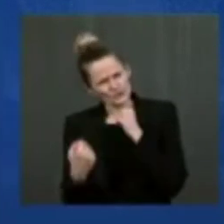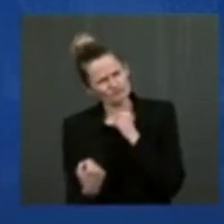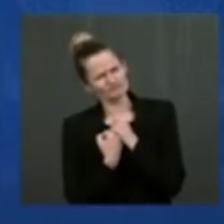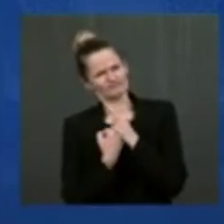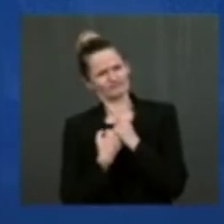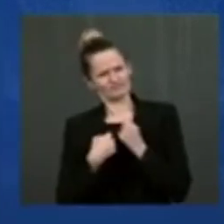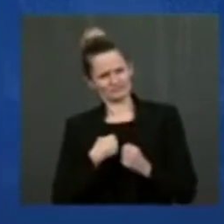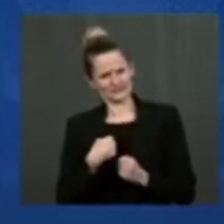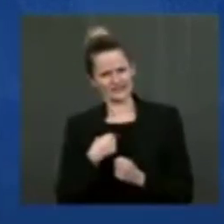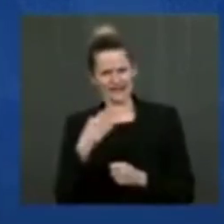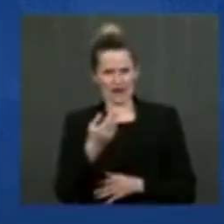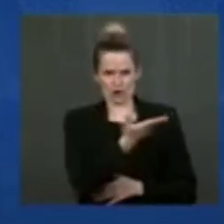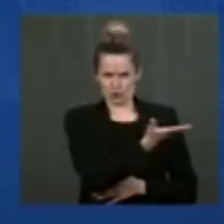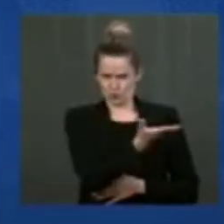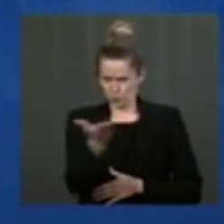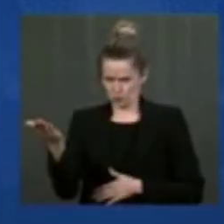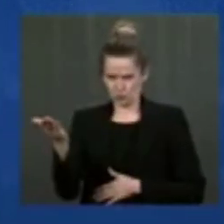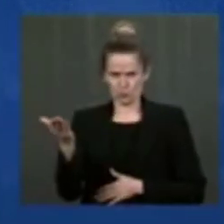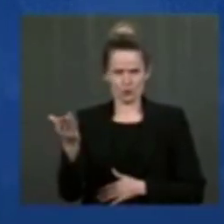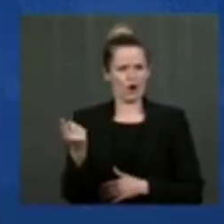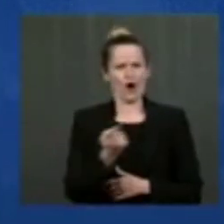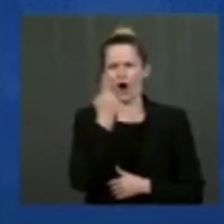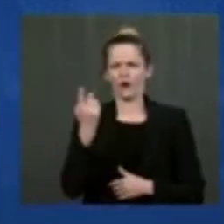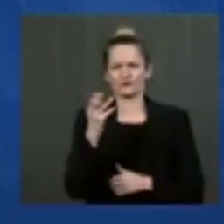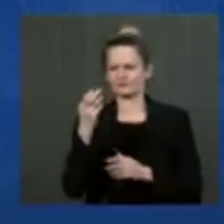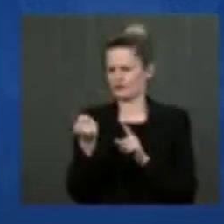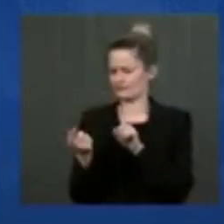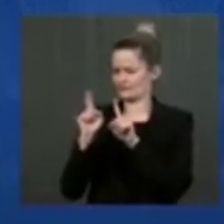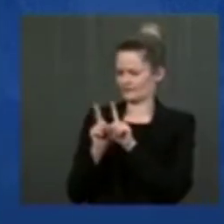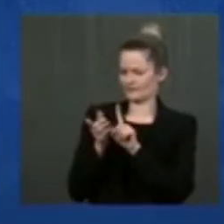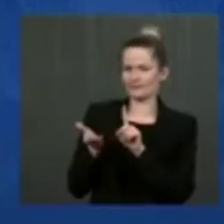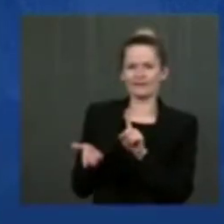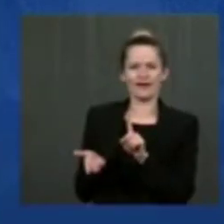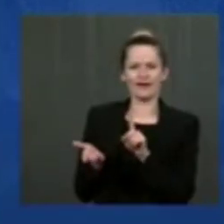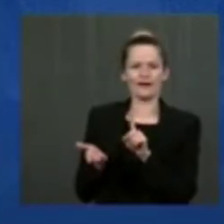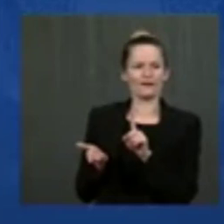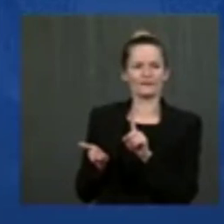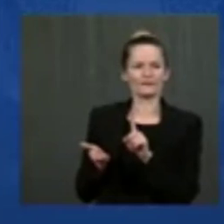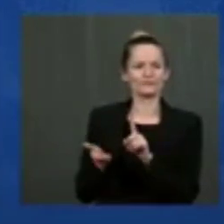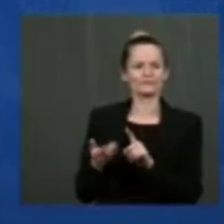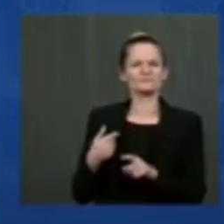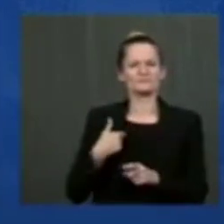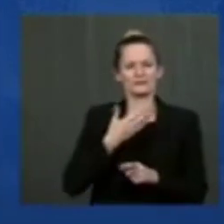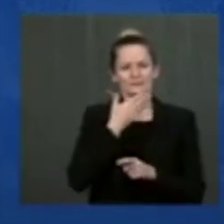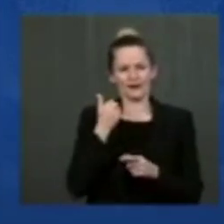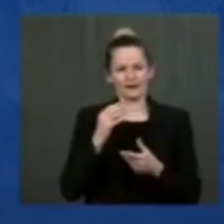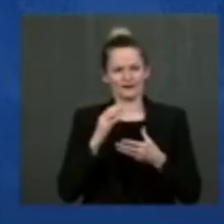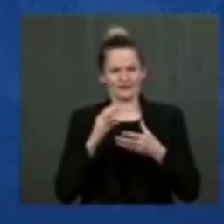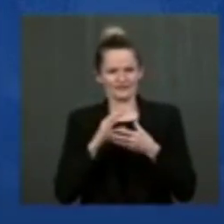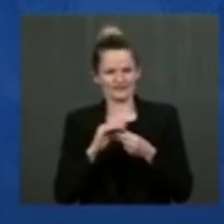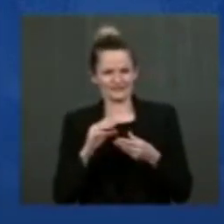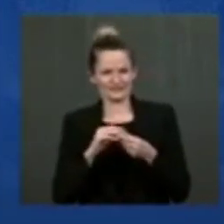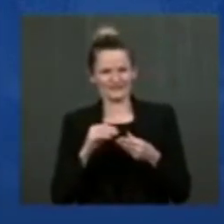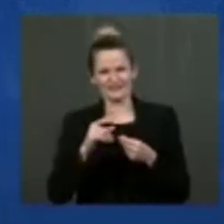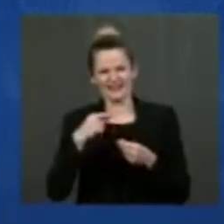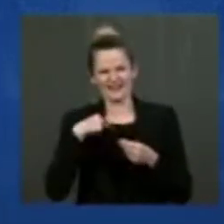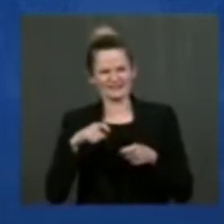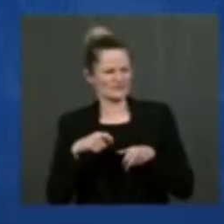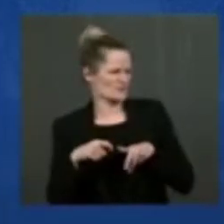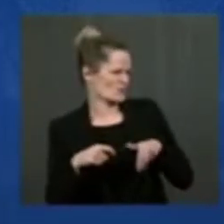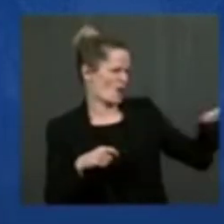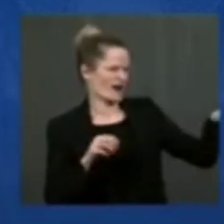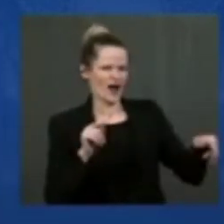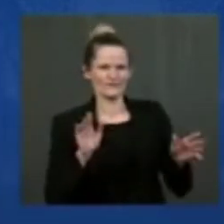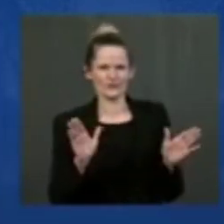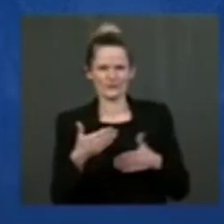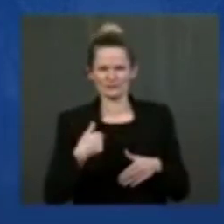you've always been there. Now, I'm supposed to stop and walk out of the room here. I'm going to stop,